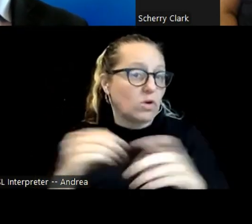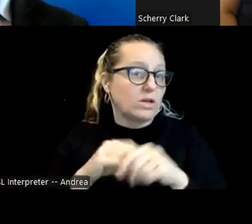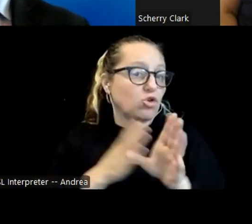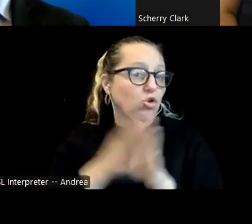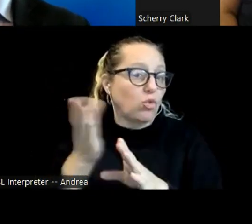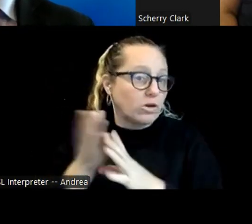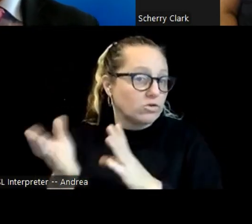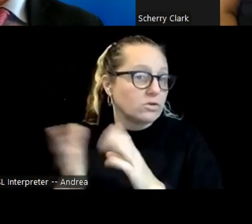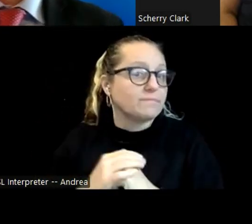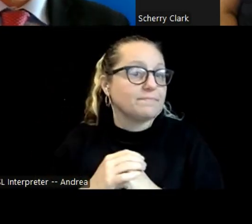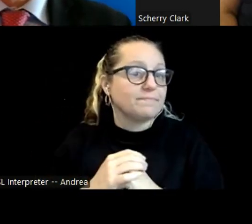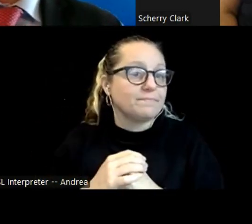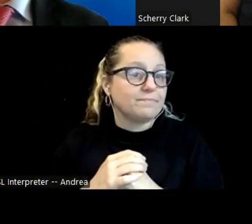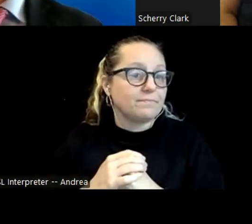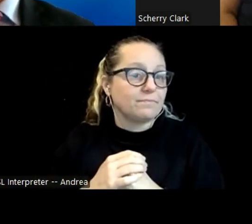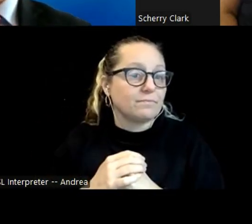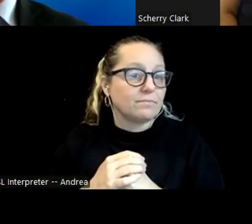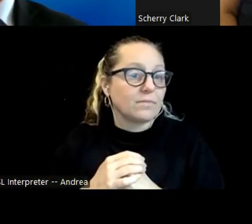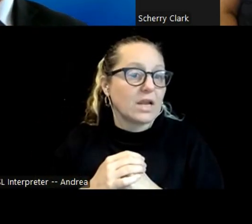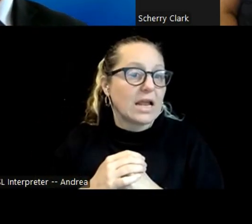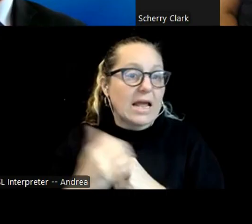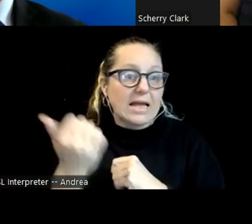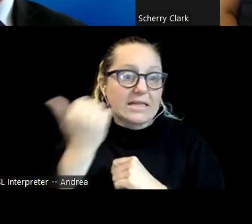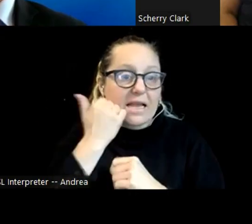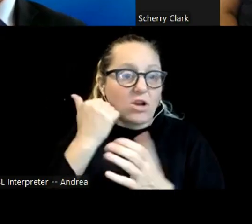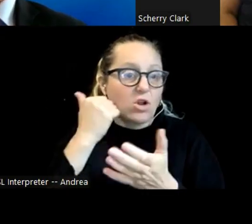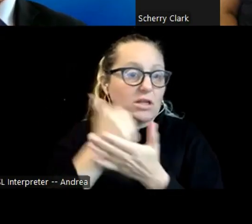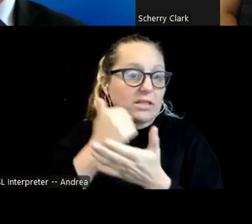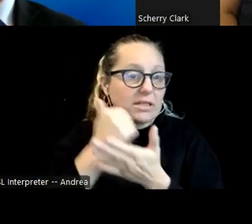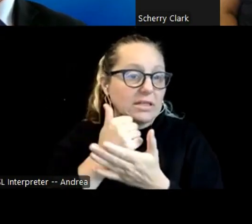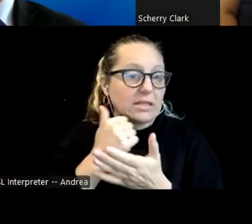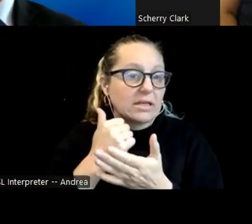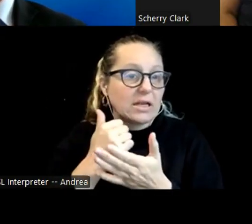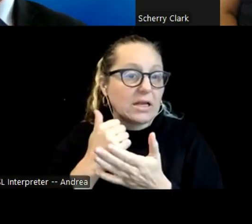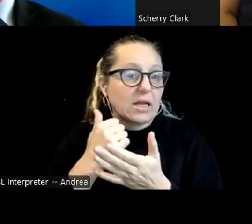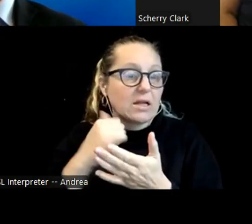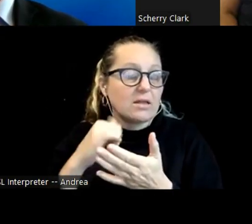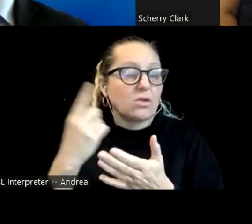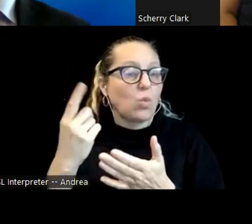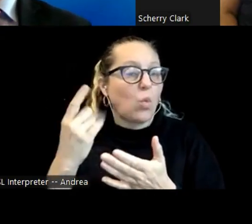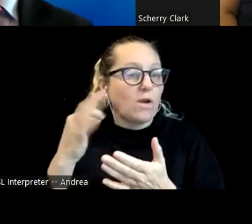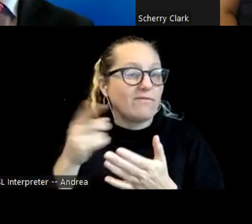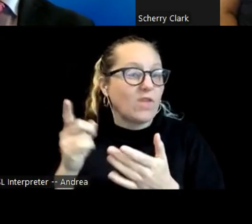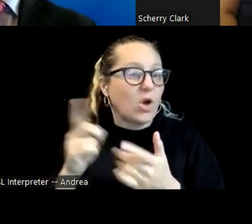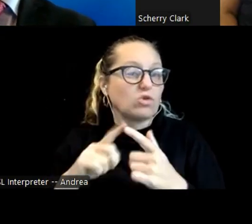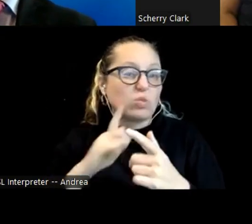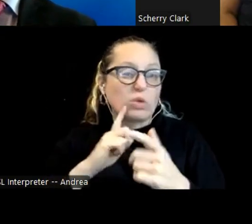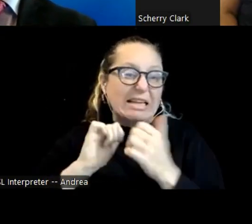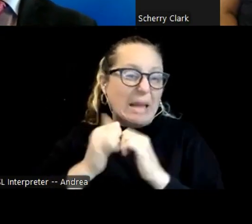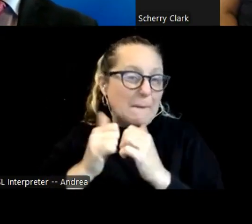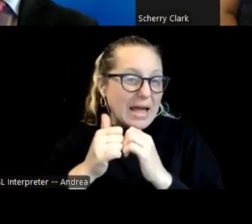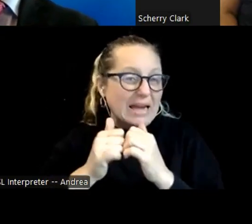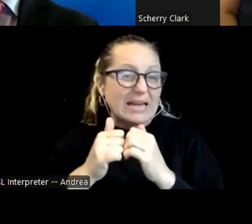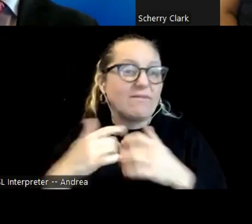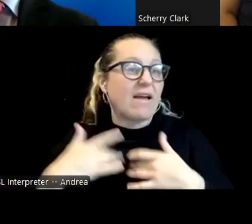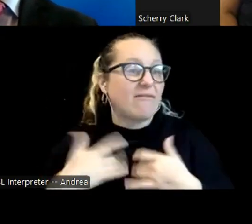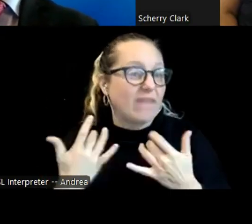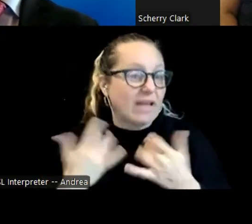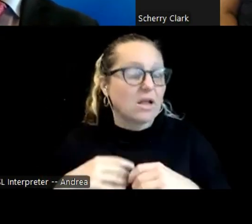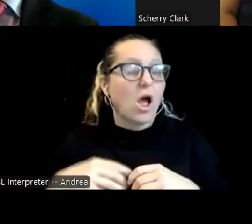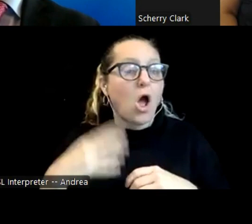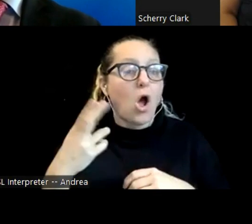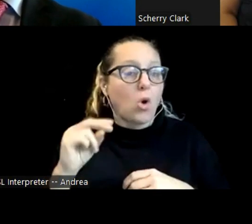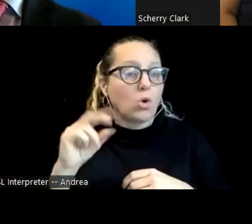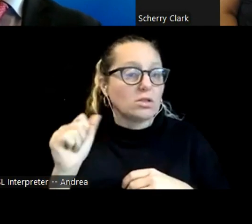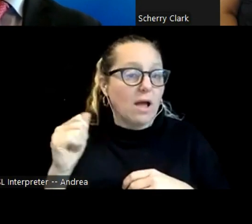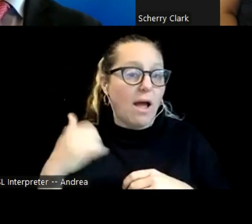careers. Dental assisting is one of those competitive events. HOSA has